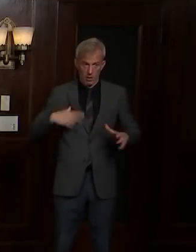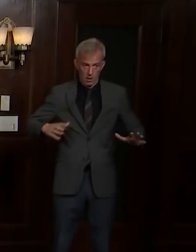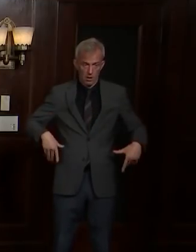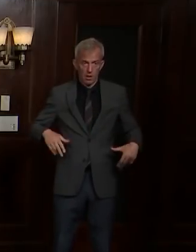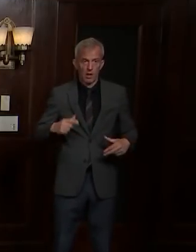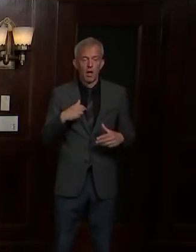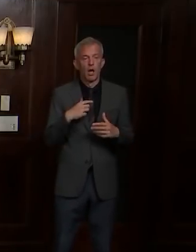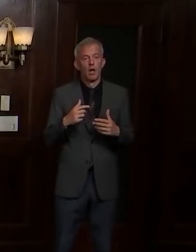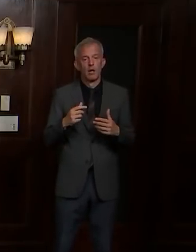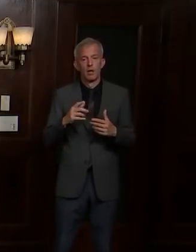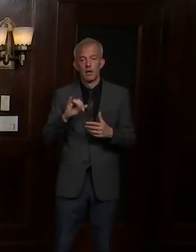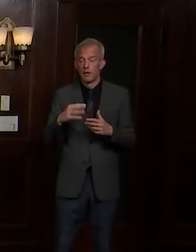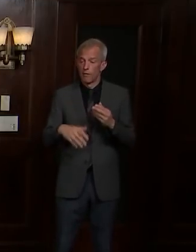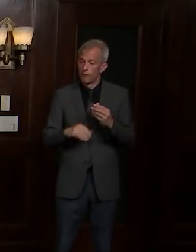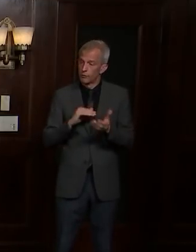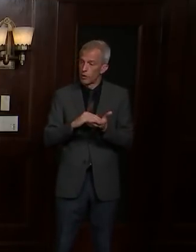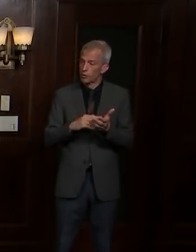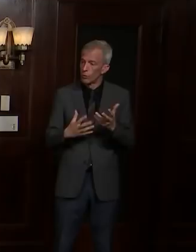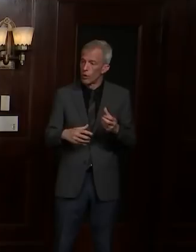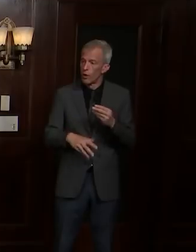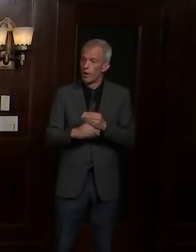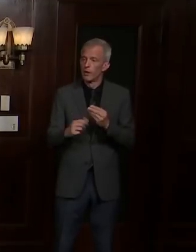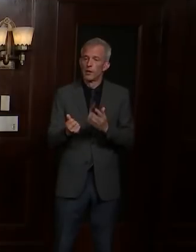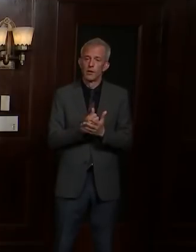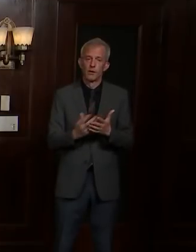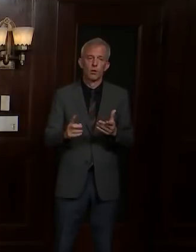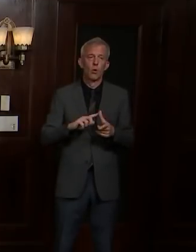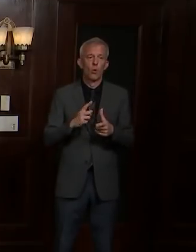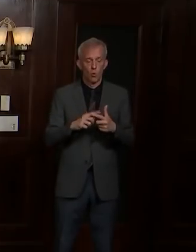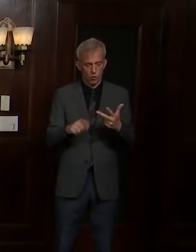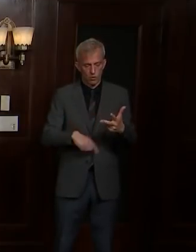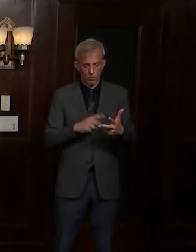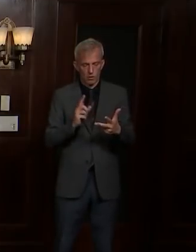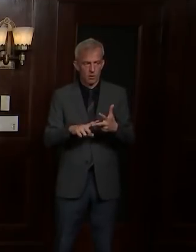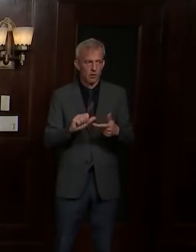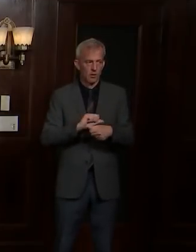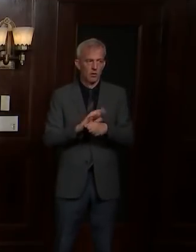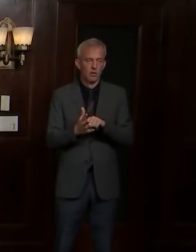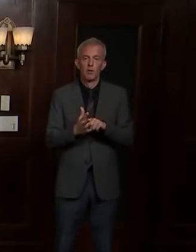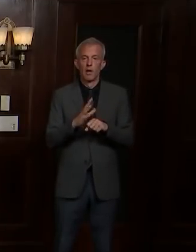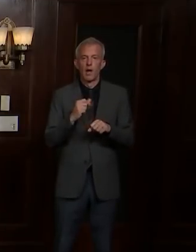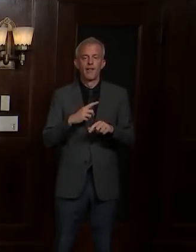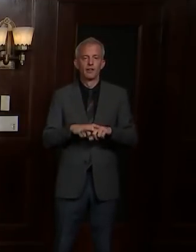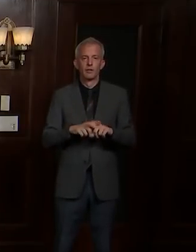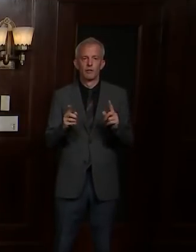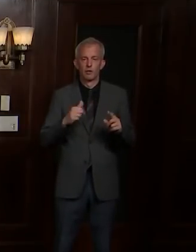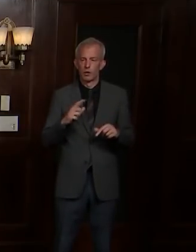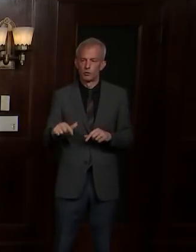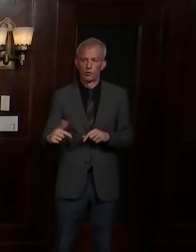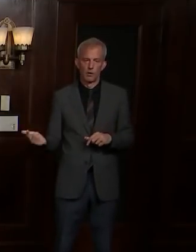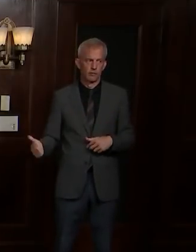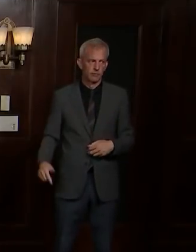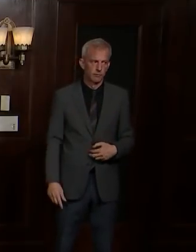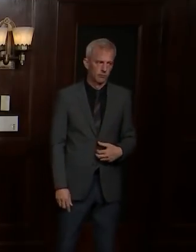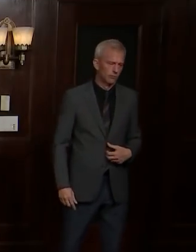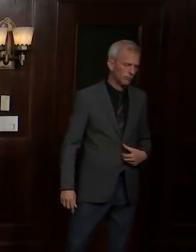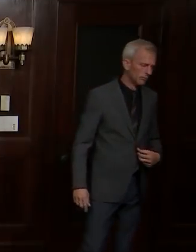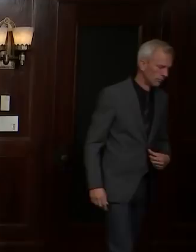Dr. Ferrer wants to add anything else to that, or to the third one about COVID-19 and its differences, I'll turn it over to her.